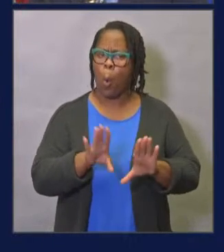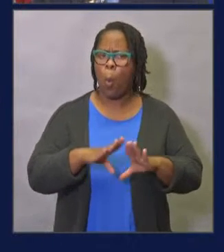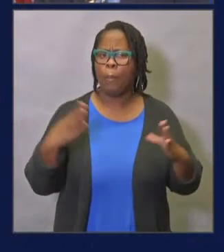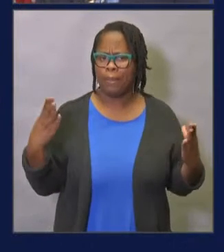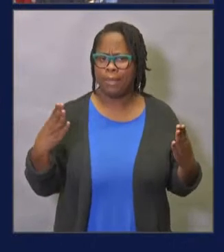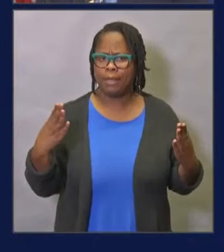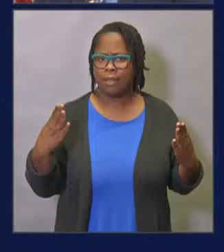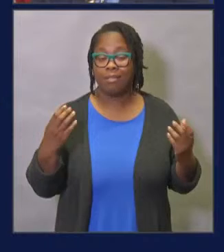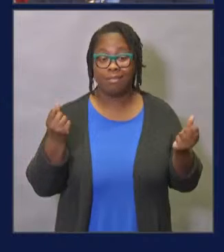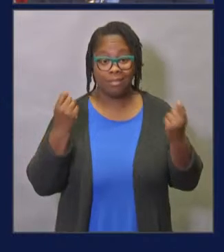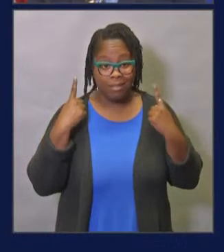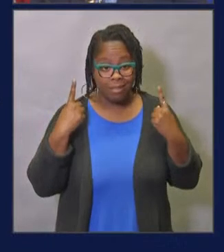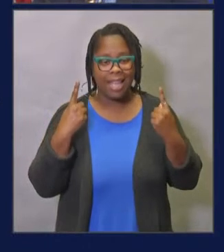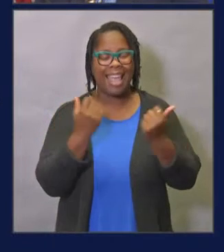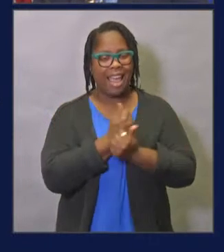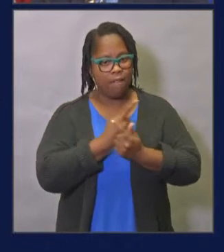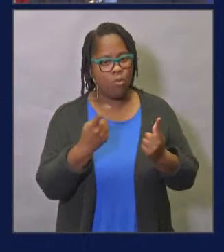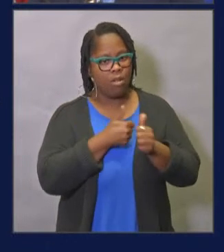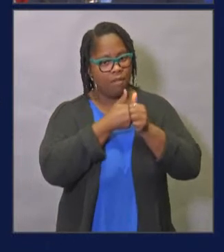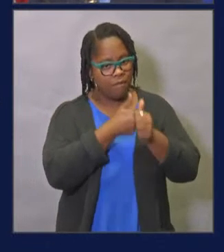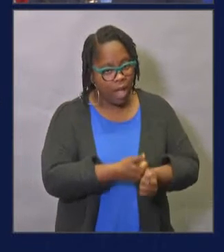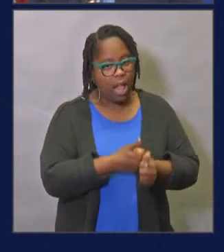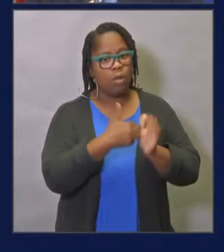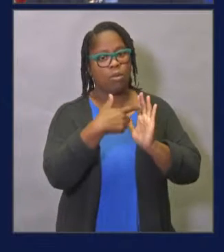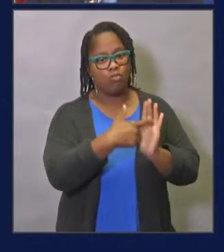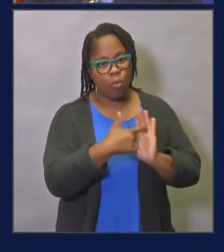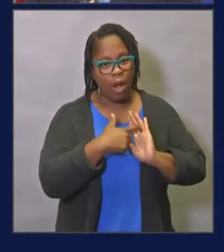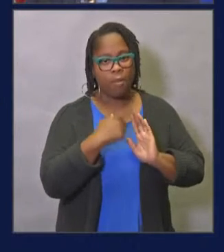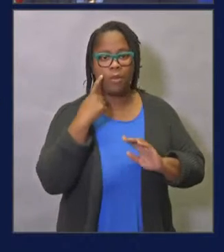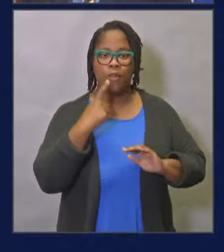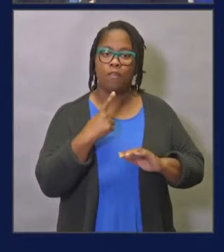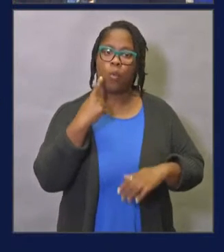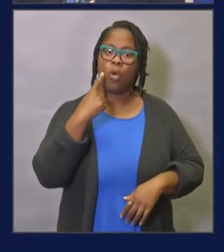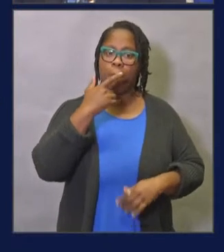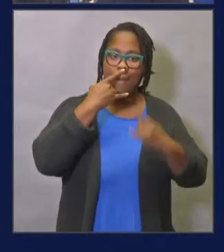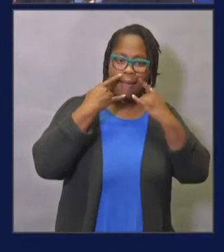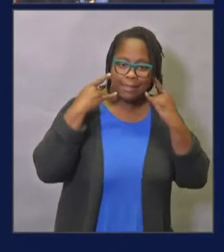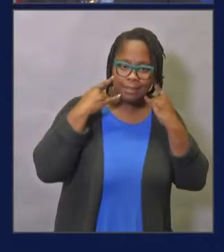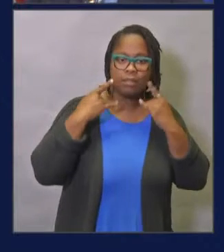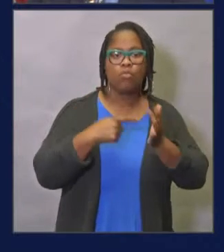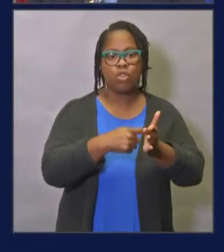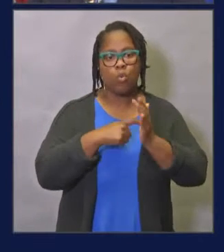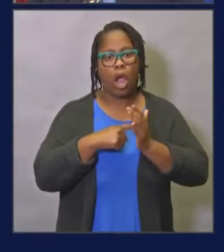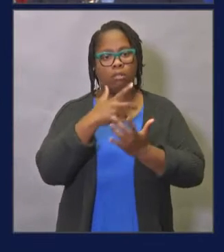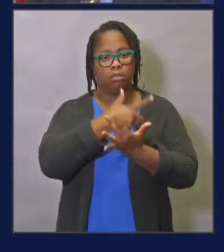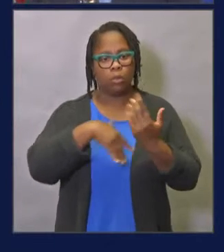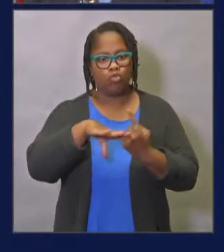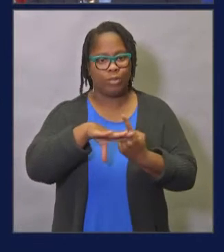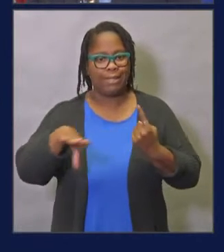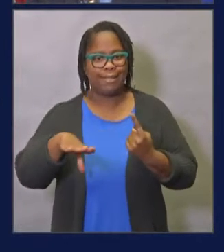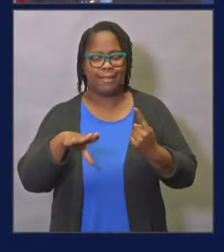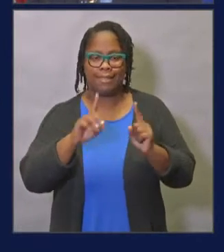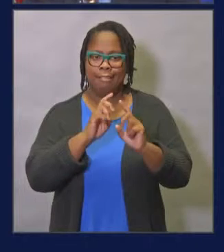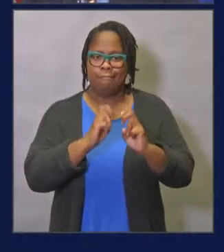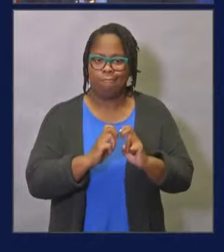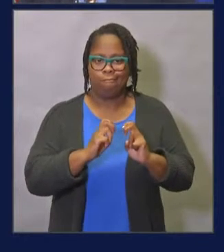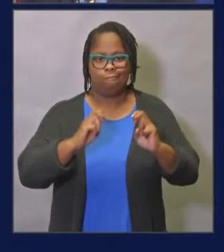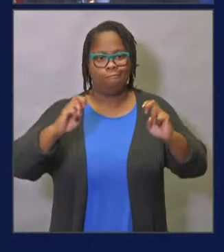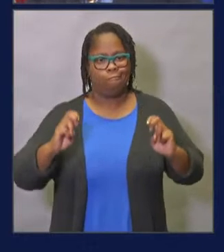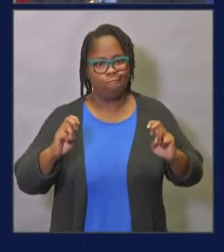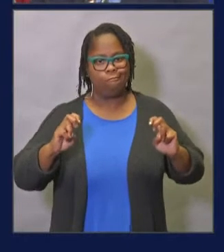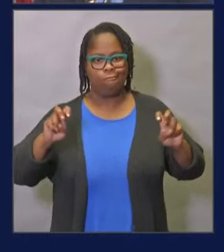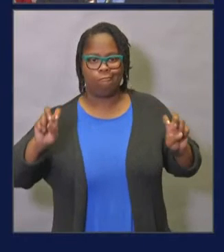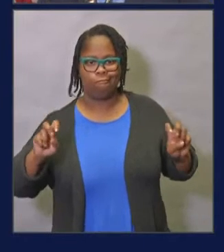Again, everyone is adhering to masking requirements and distancing requirements. All government and critical